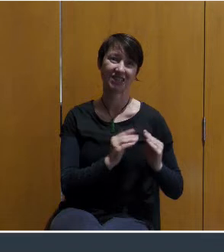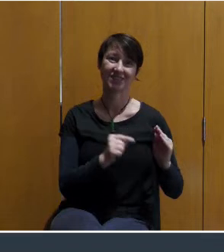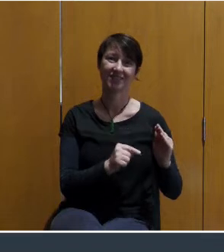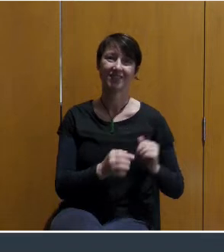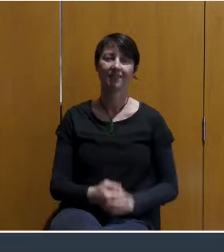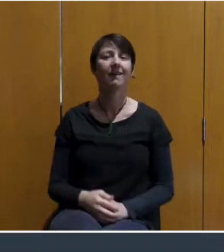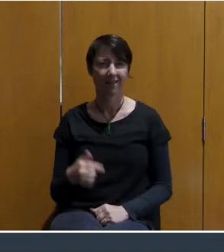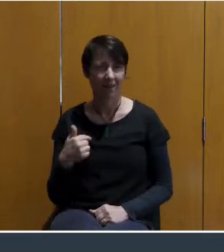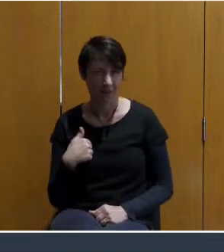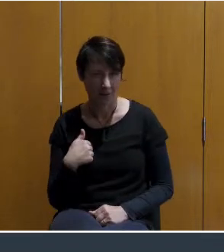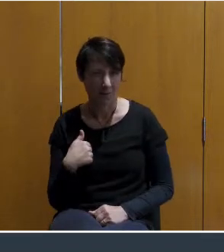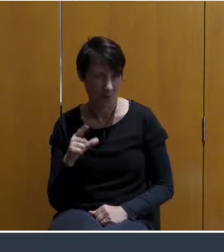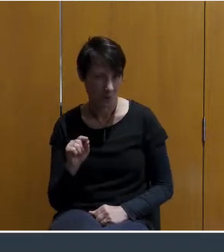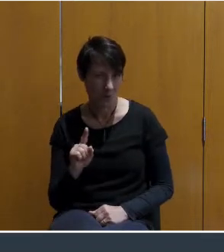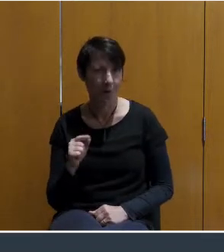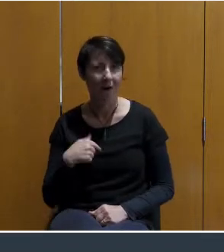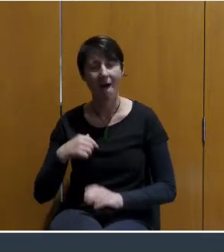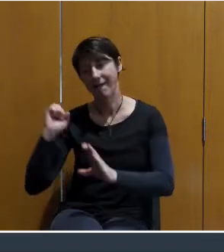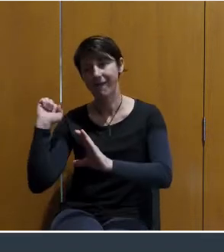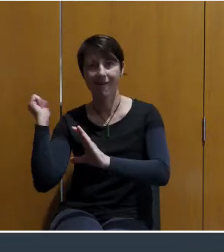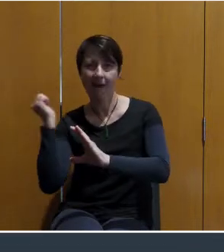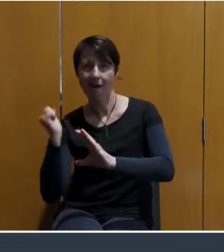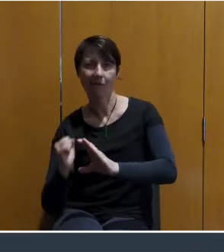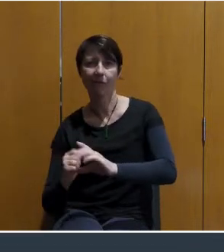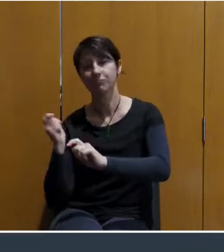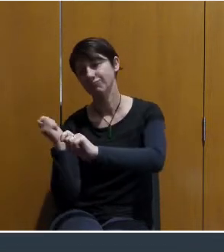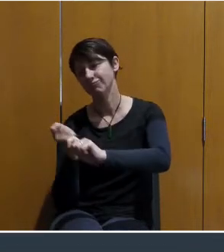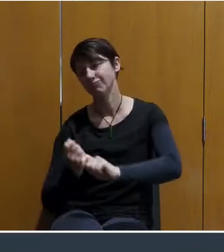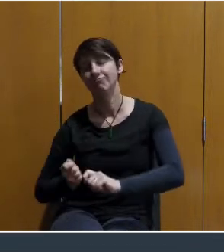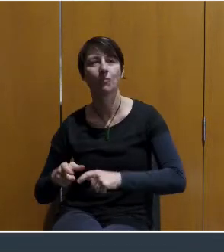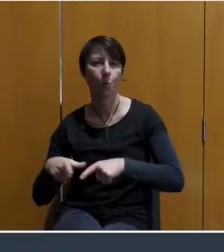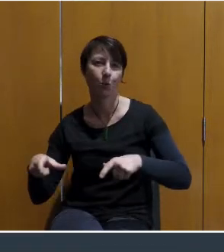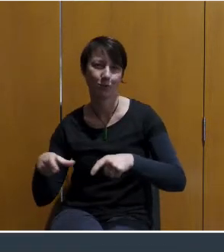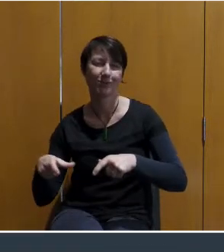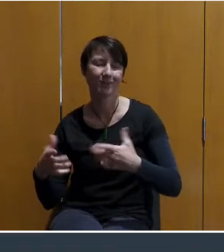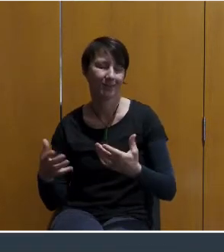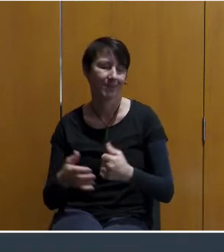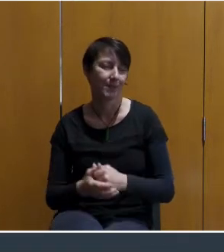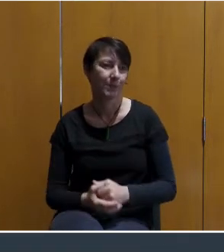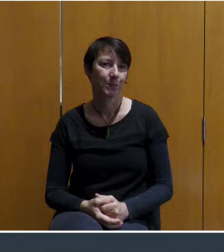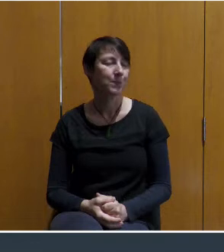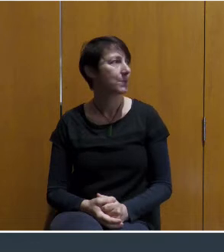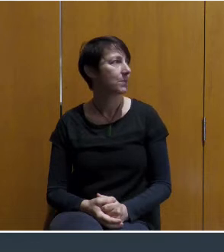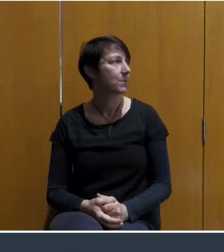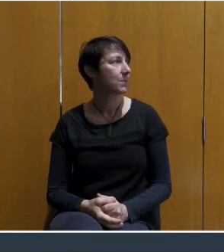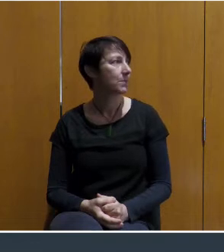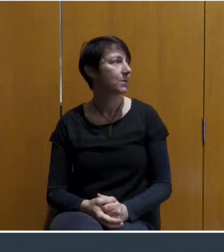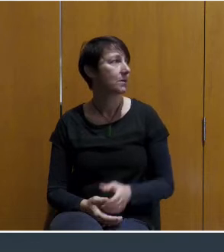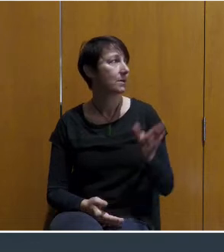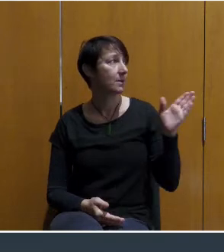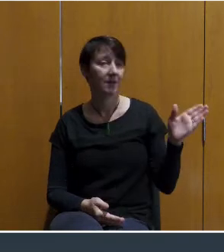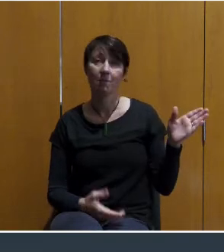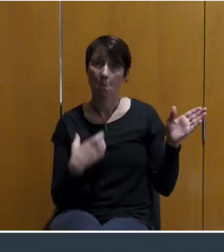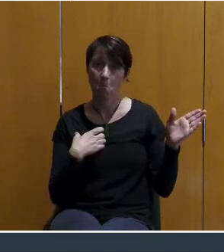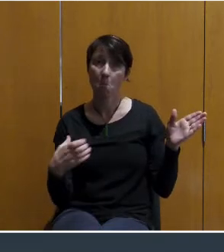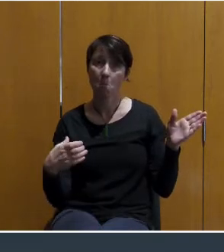wood carver, so there's a lot of other stuff around. And not only those, but there's some more